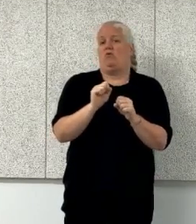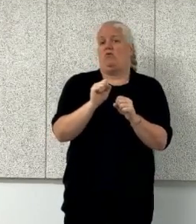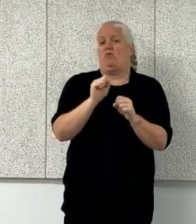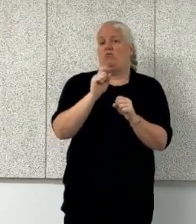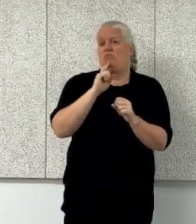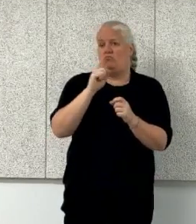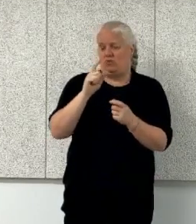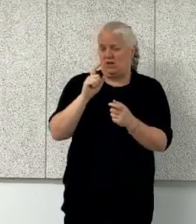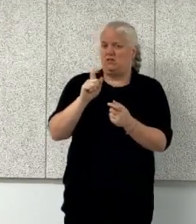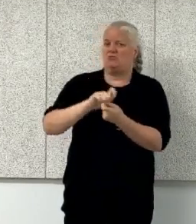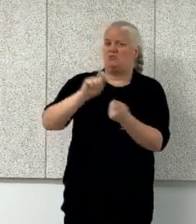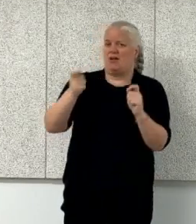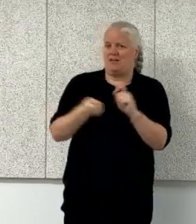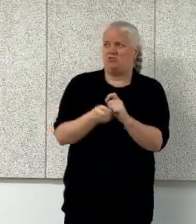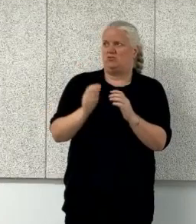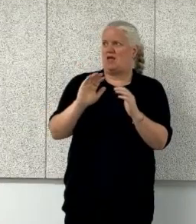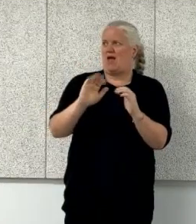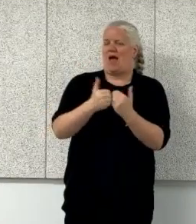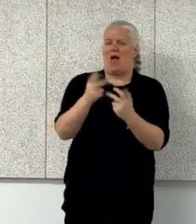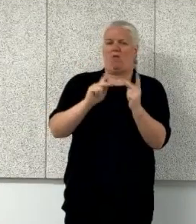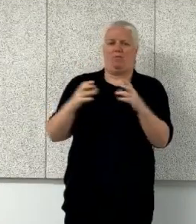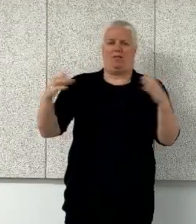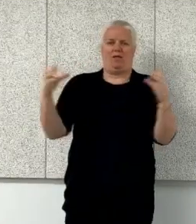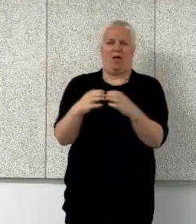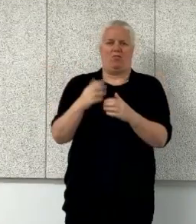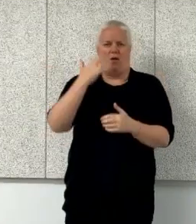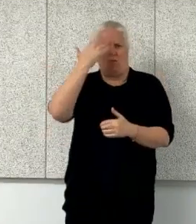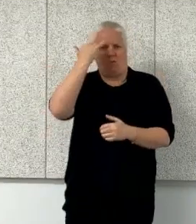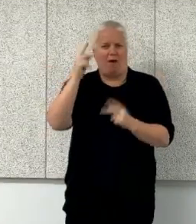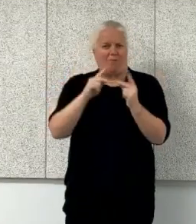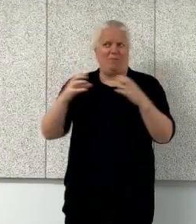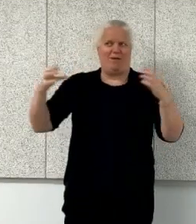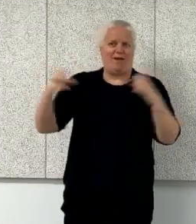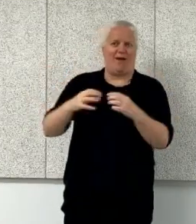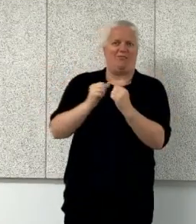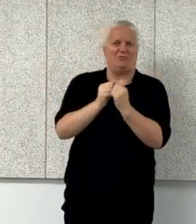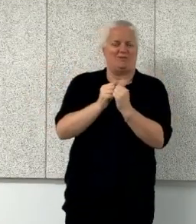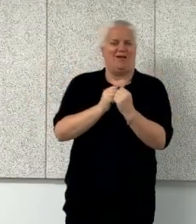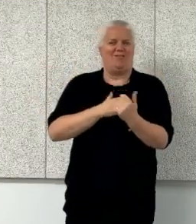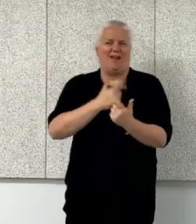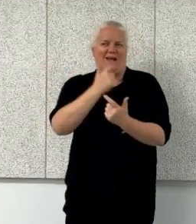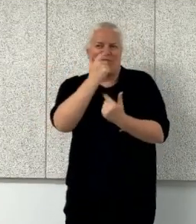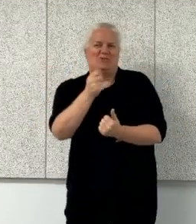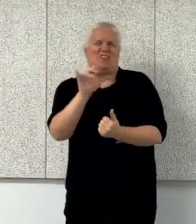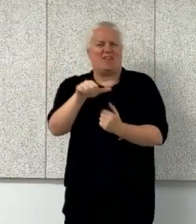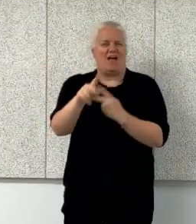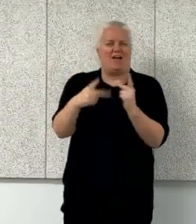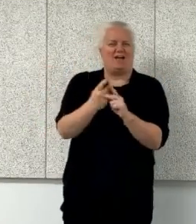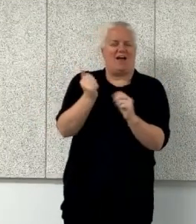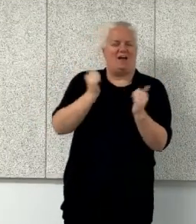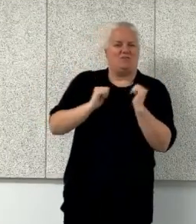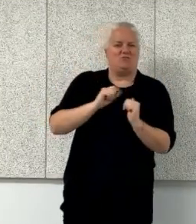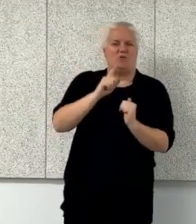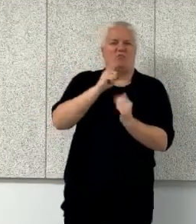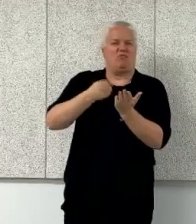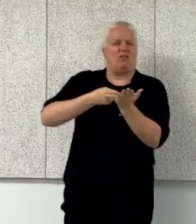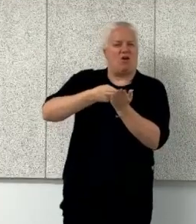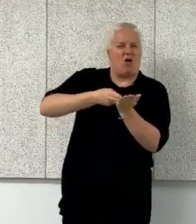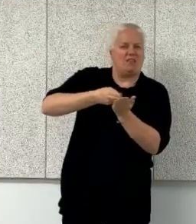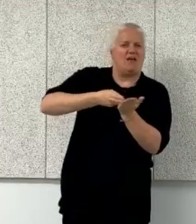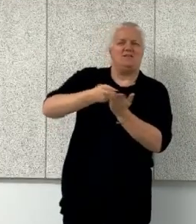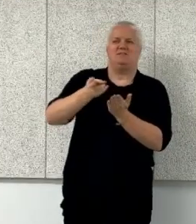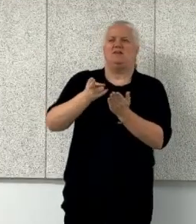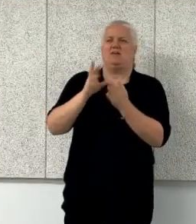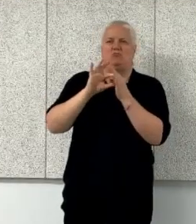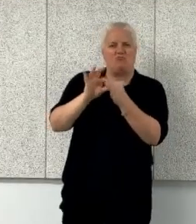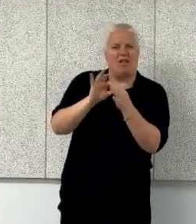gather. And I'm interested in those shows and in those experiences that are authentic and relevant enough that we are